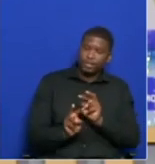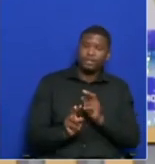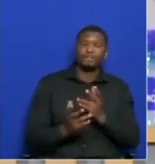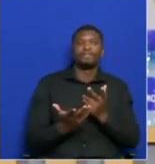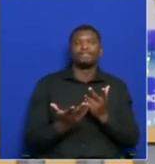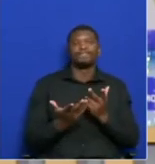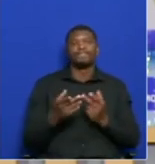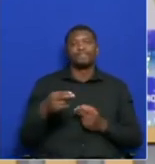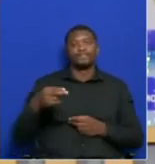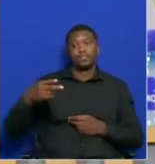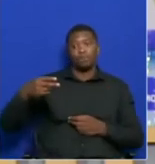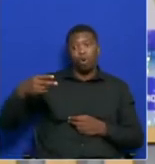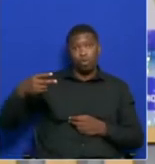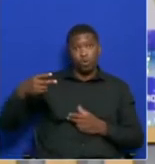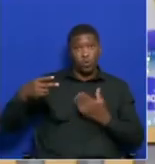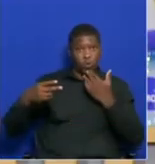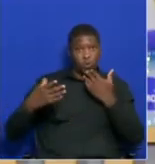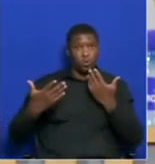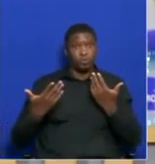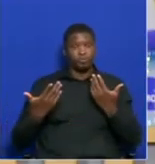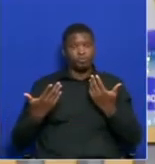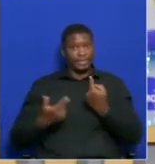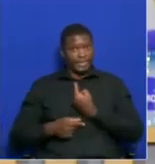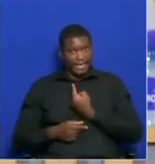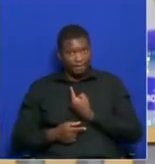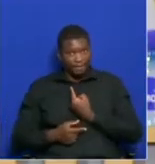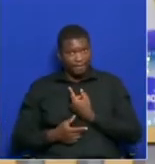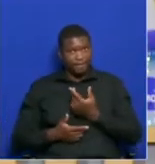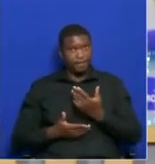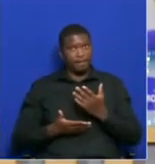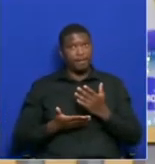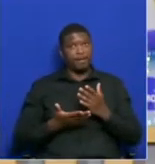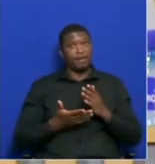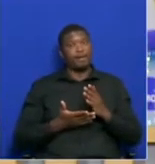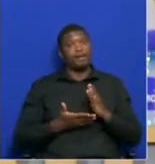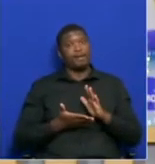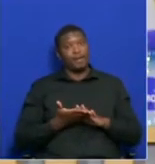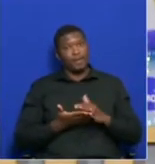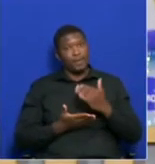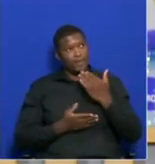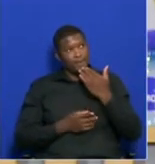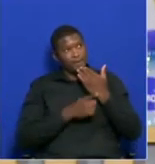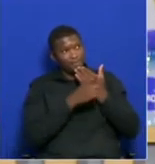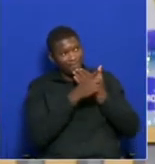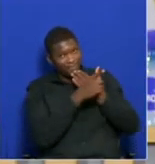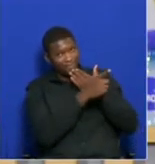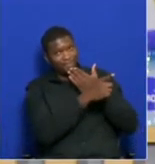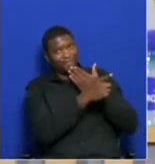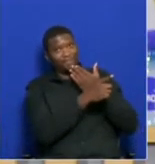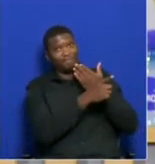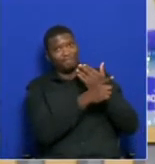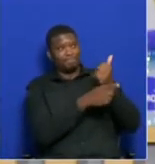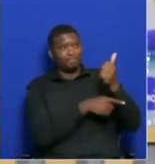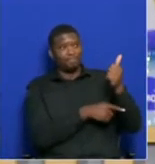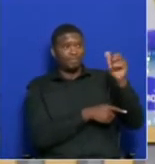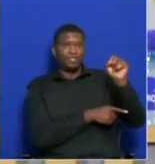Mr. Spees and myself are actually charged with one and the same responsibility.